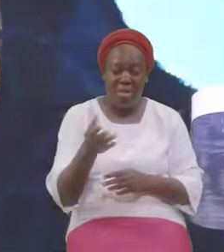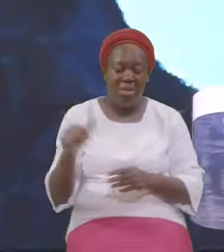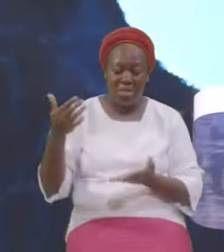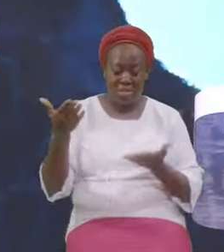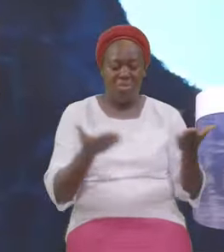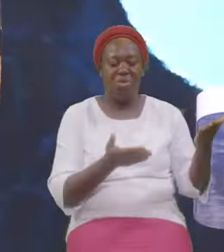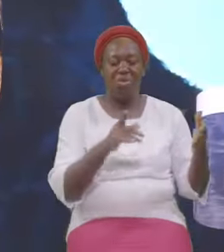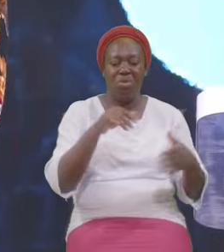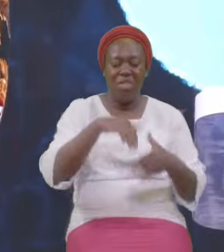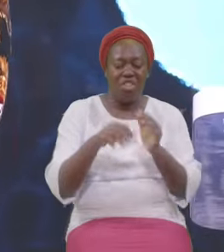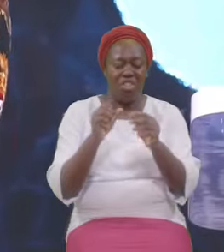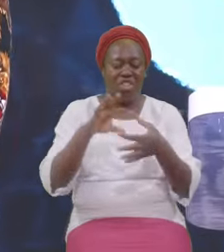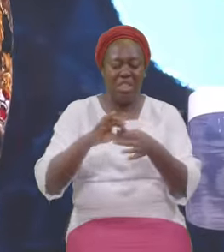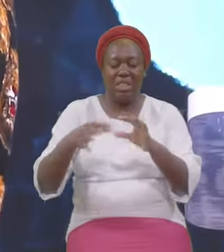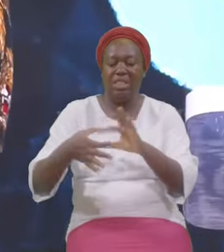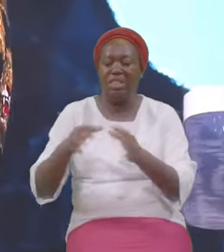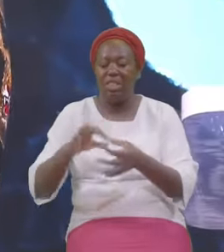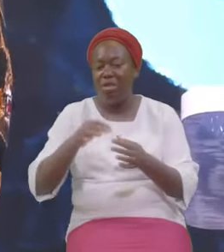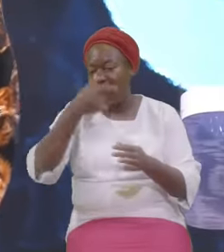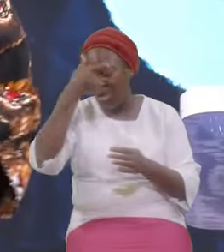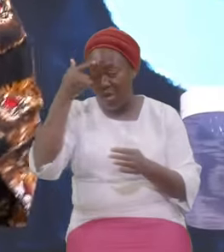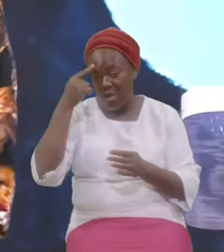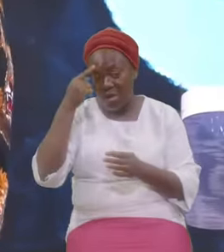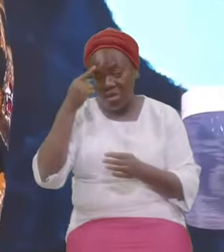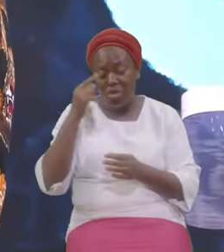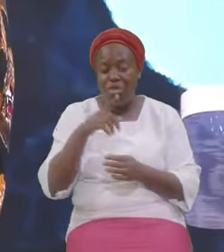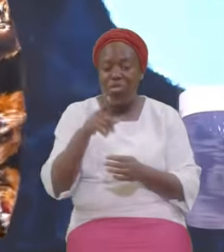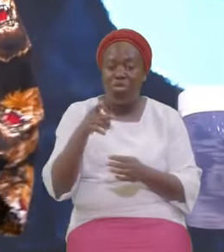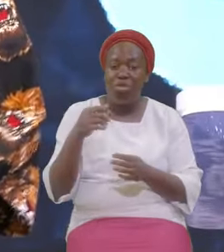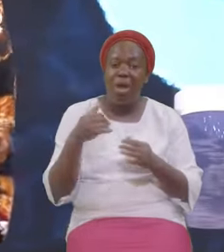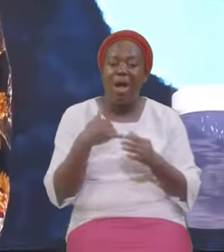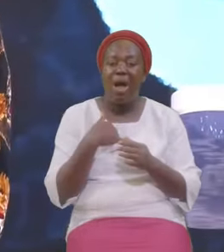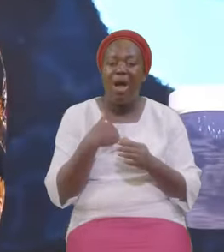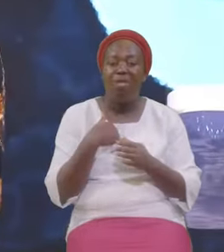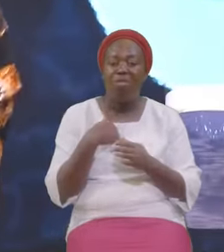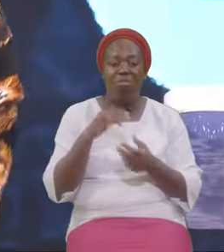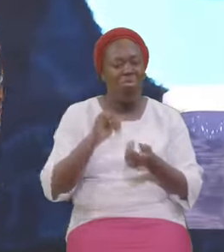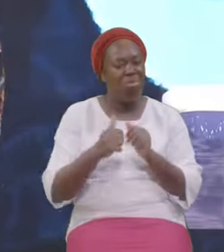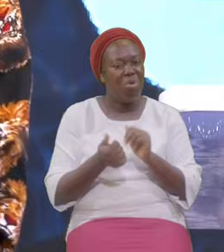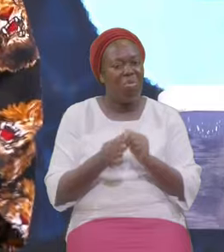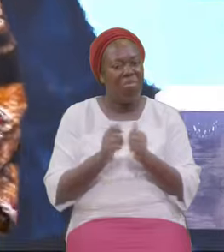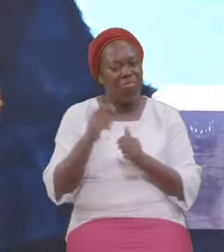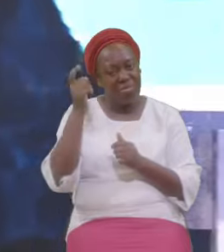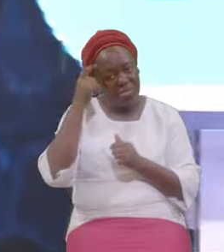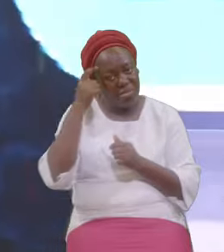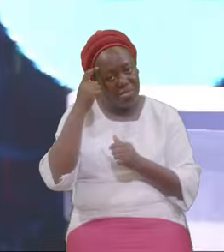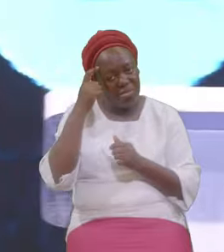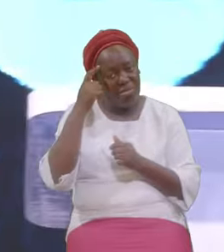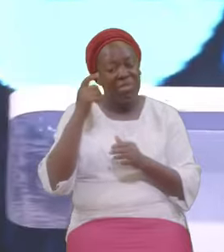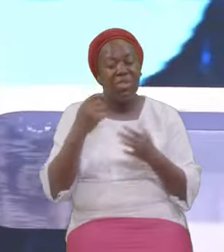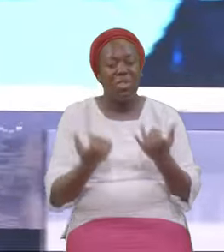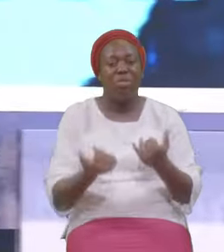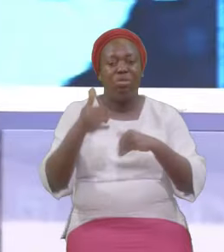chain because you have problem mentally. Tonight, your deliverance